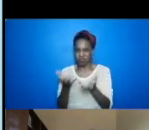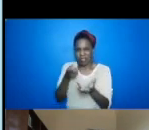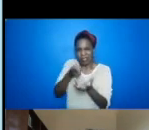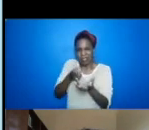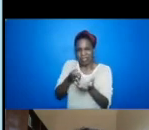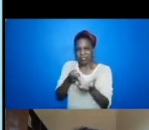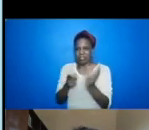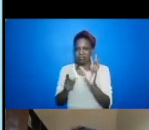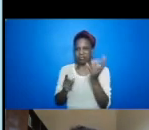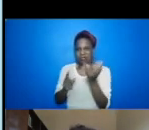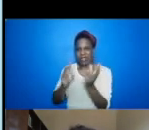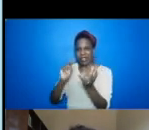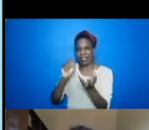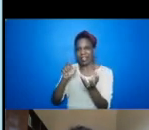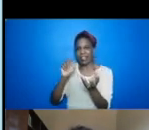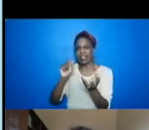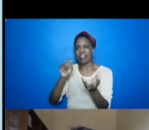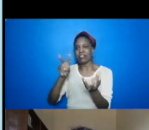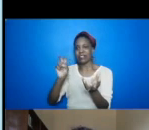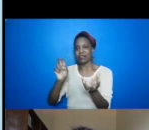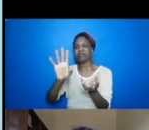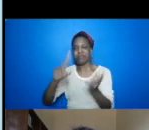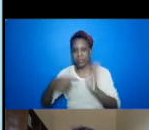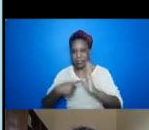you have a friend or family member